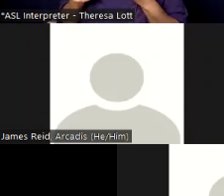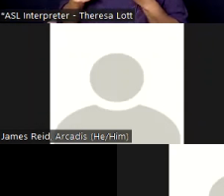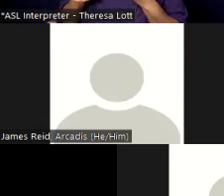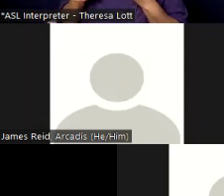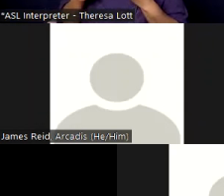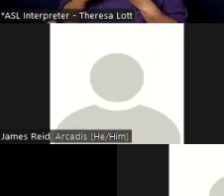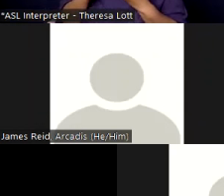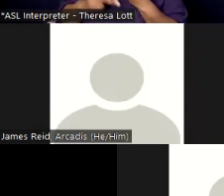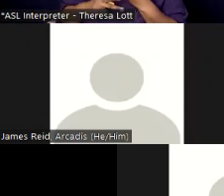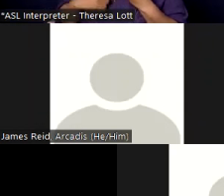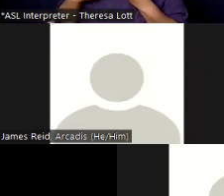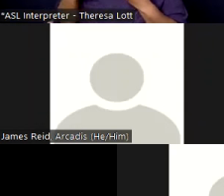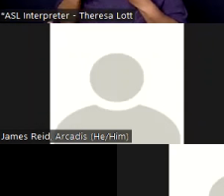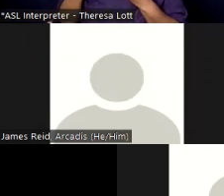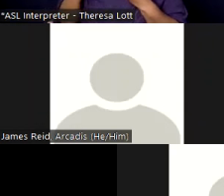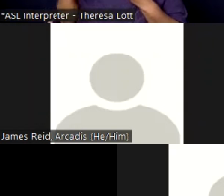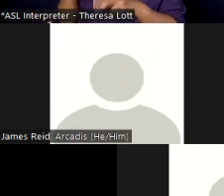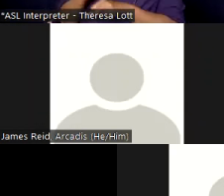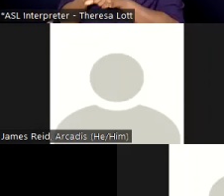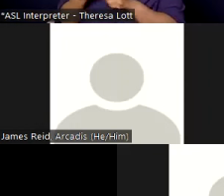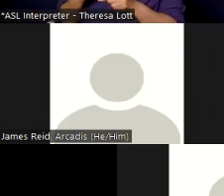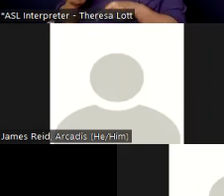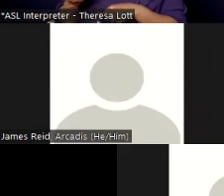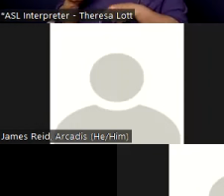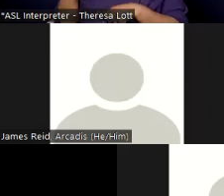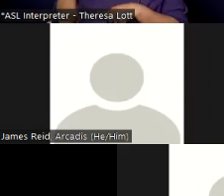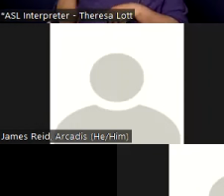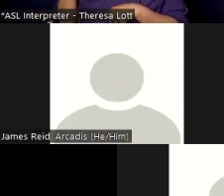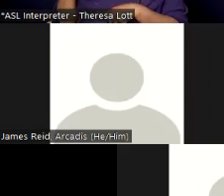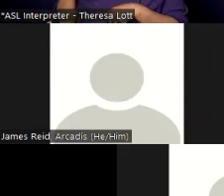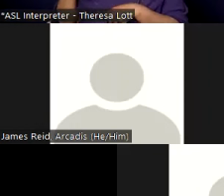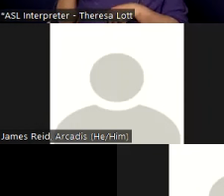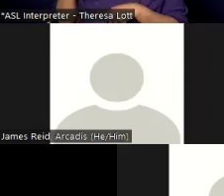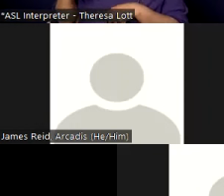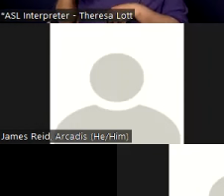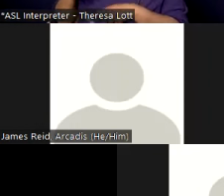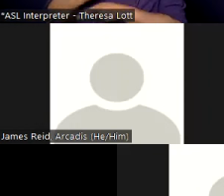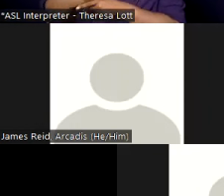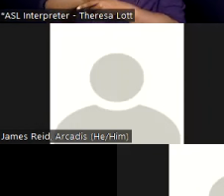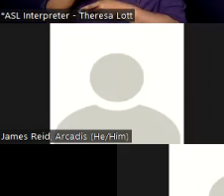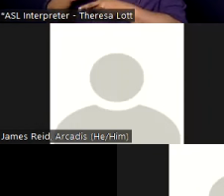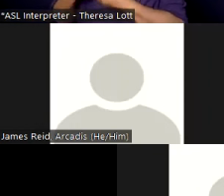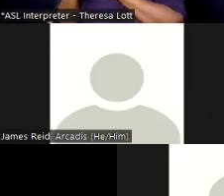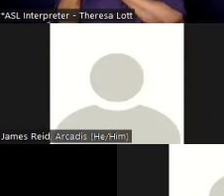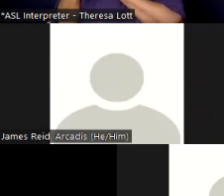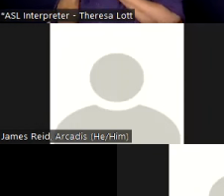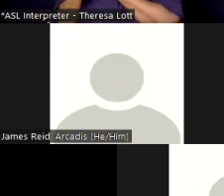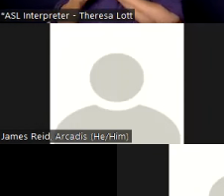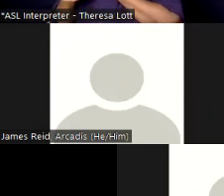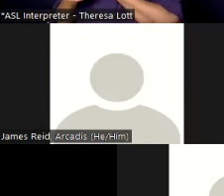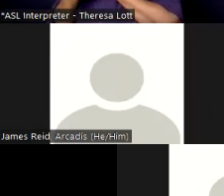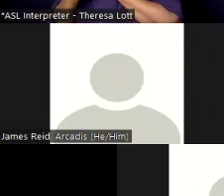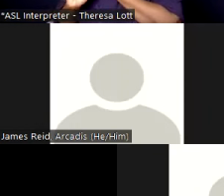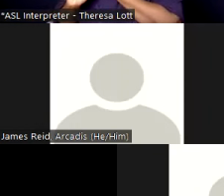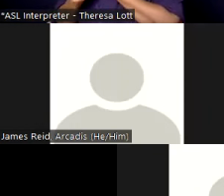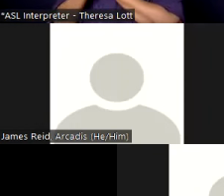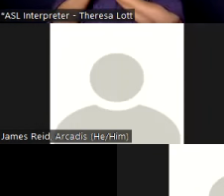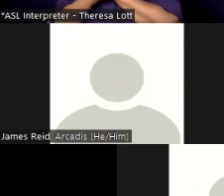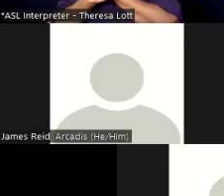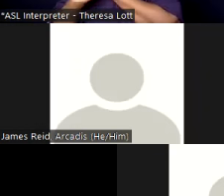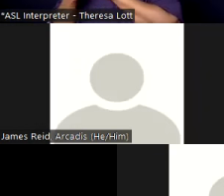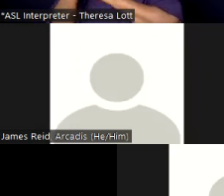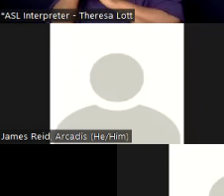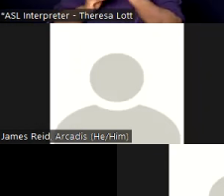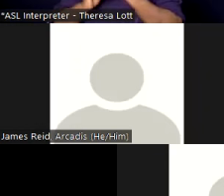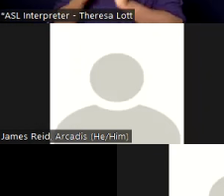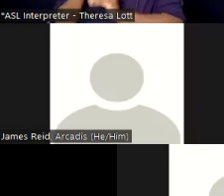led the charge along the coast, along the East Coast, for the rebuild.